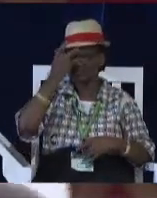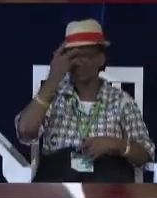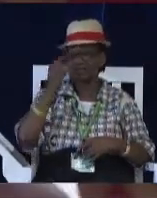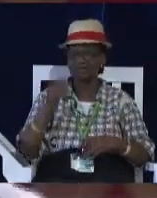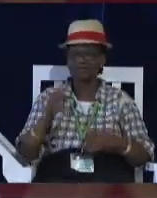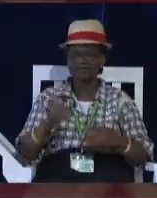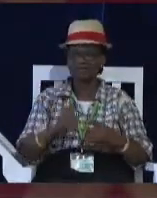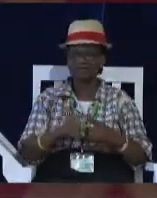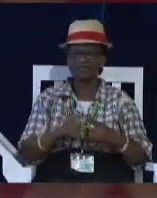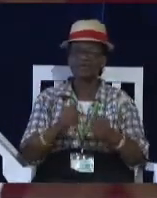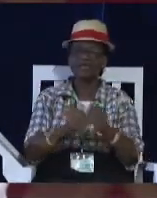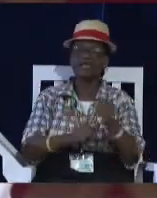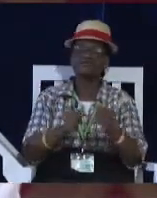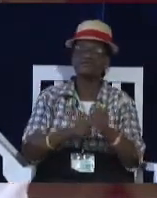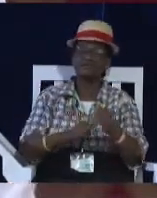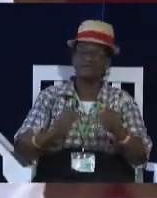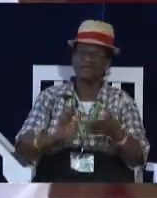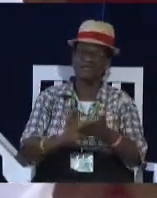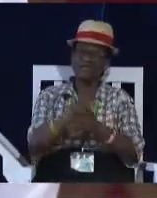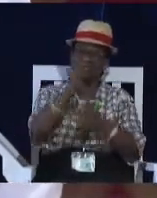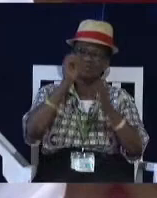to every believer.